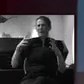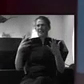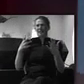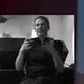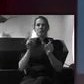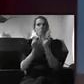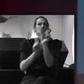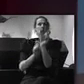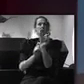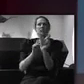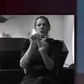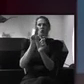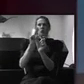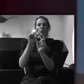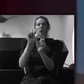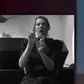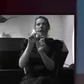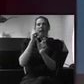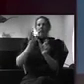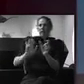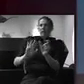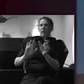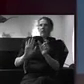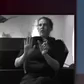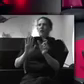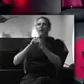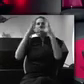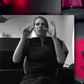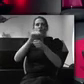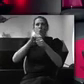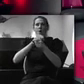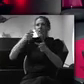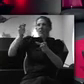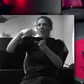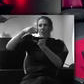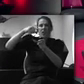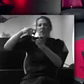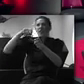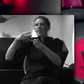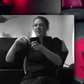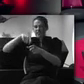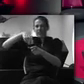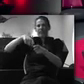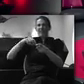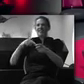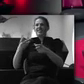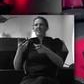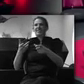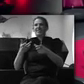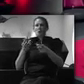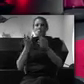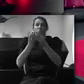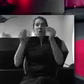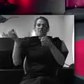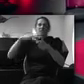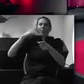think of sugar, we think of the sugar that we put into our coffee or tea, the sugars that we eat too much, sugars that can cause